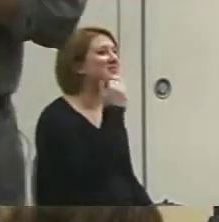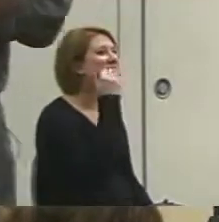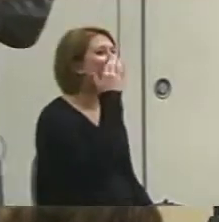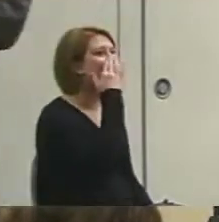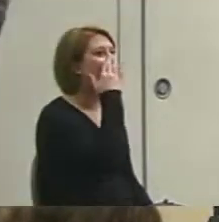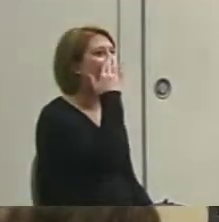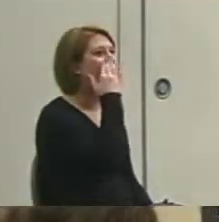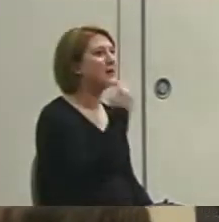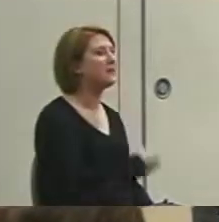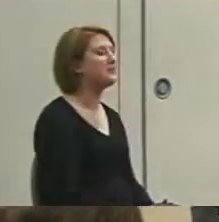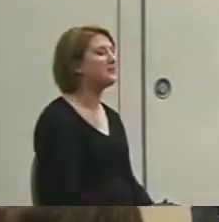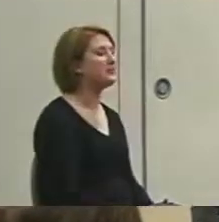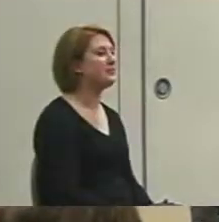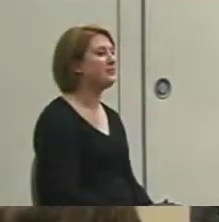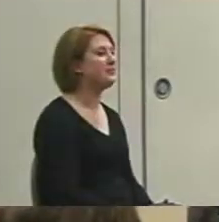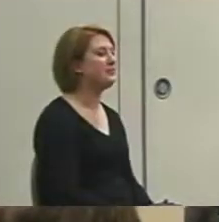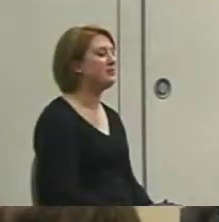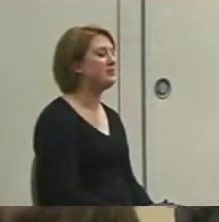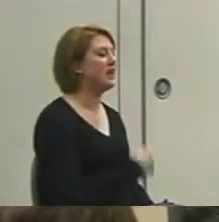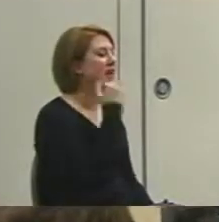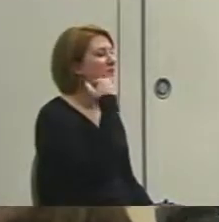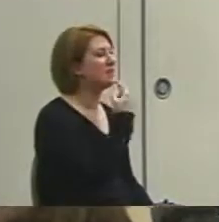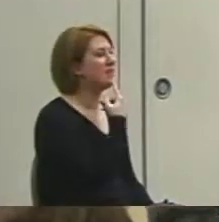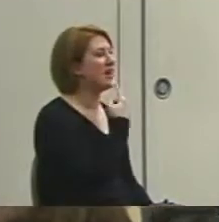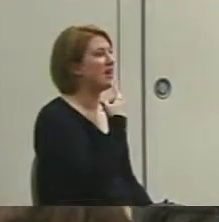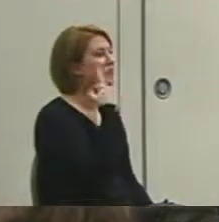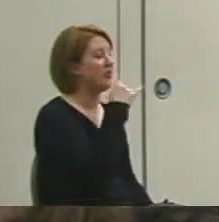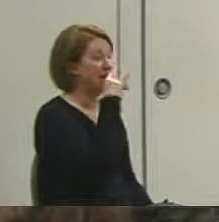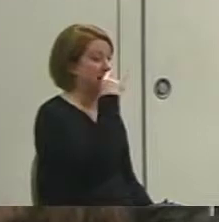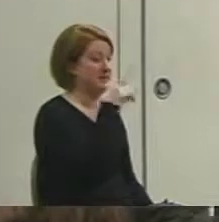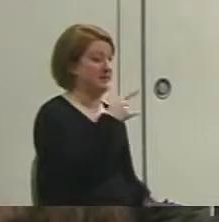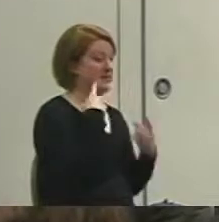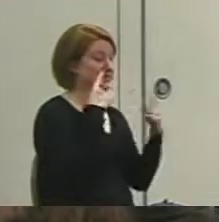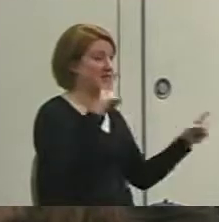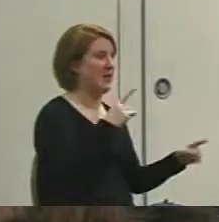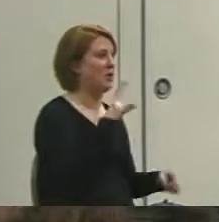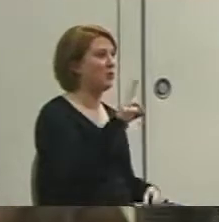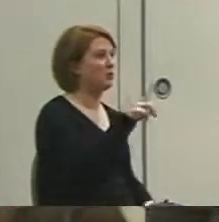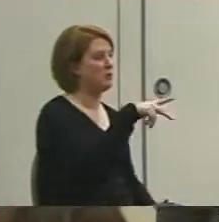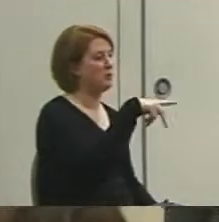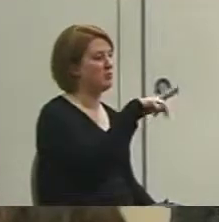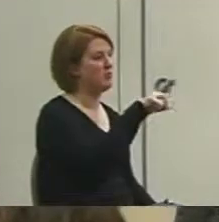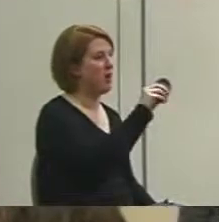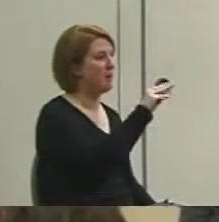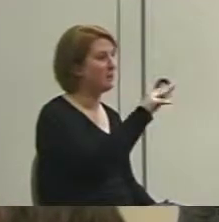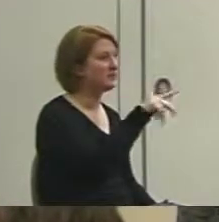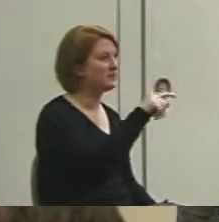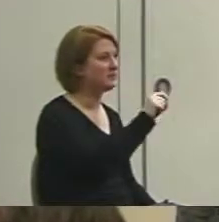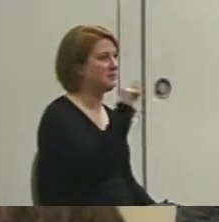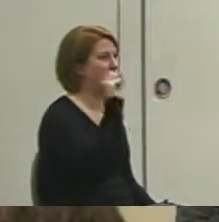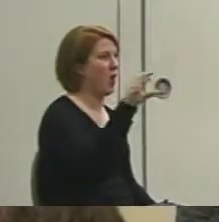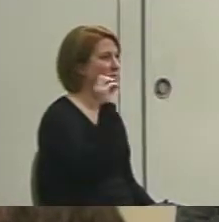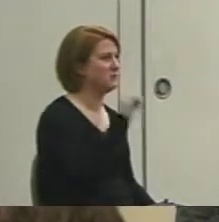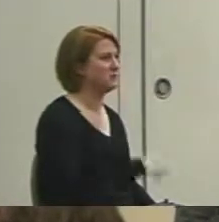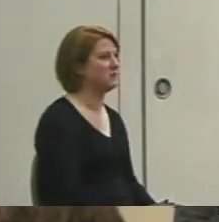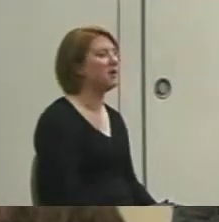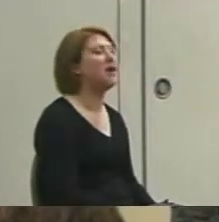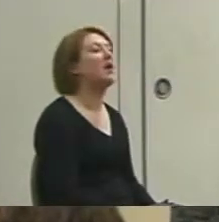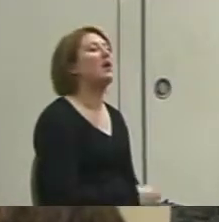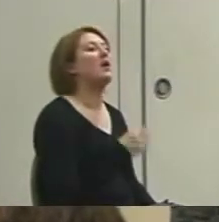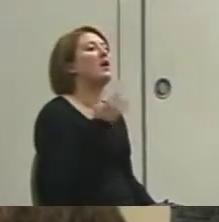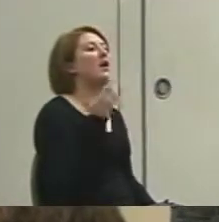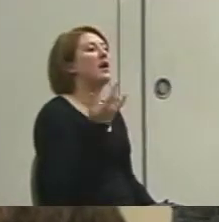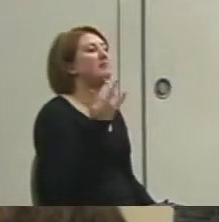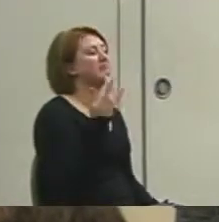It depends. I mean, if you say, you know, in order for this kid to be successful, I'm going to use prompts, and I'd write it right in the objective. Given that we have